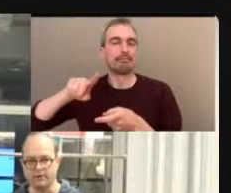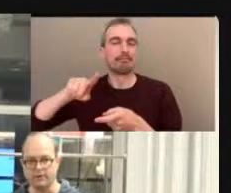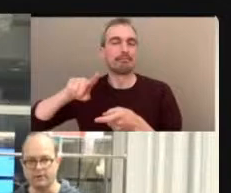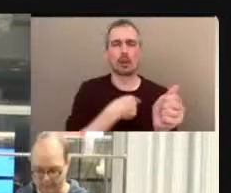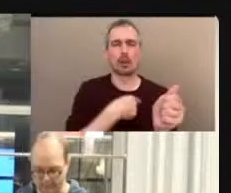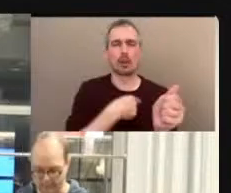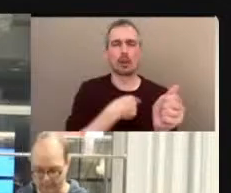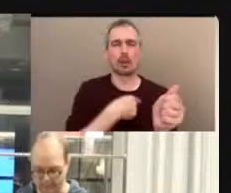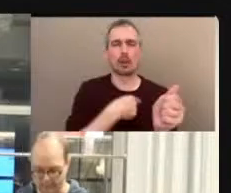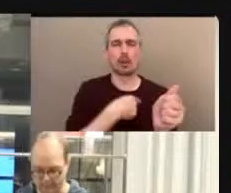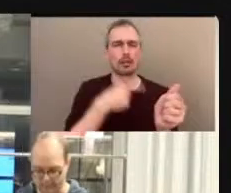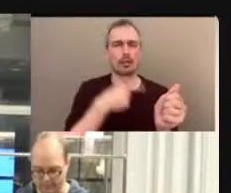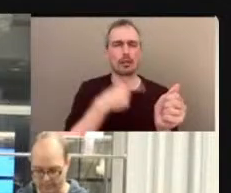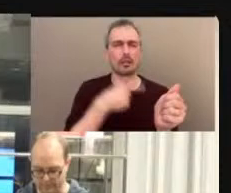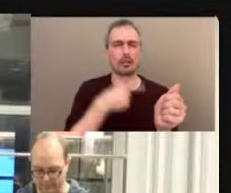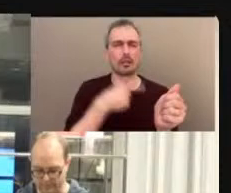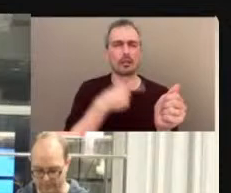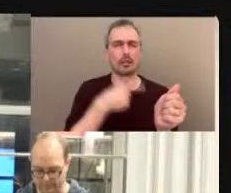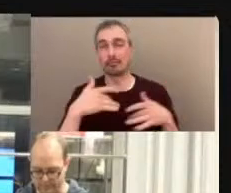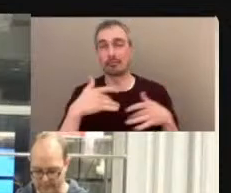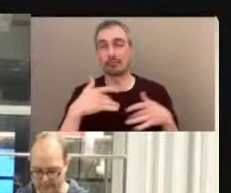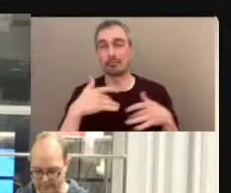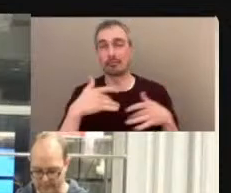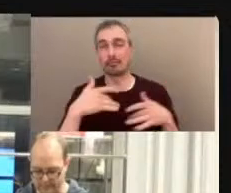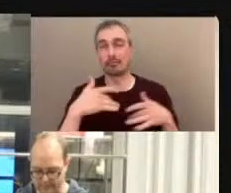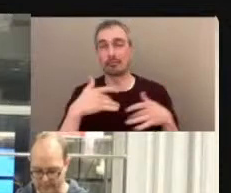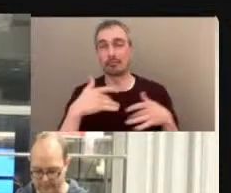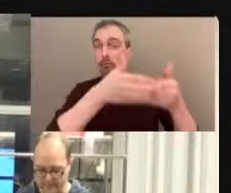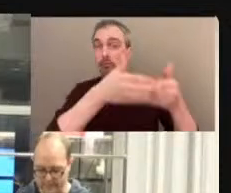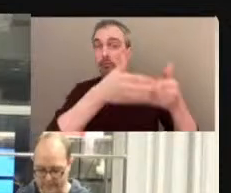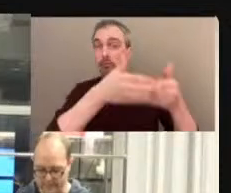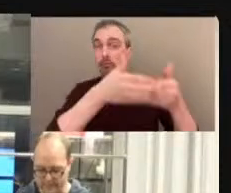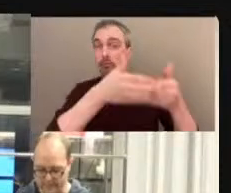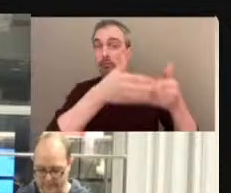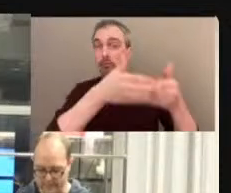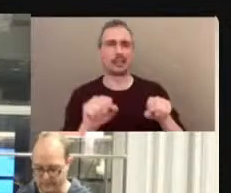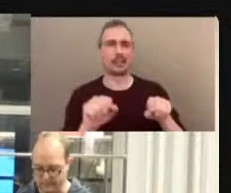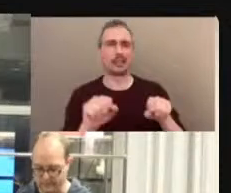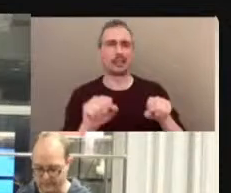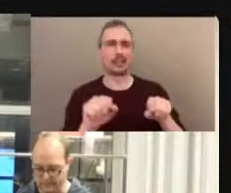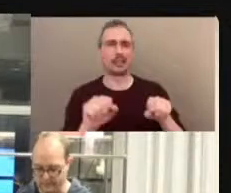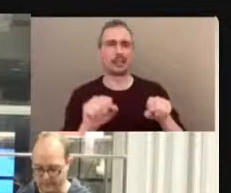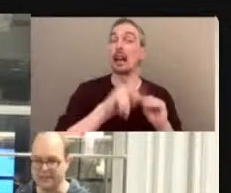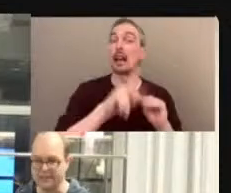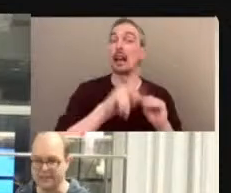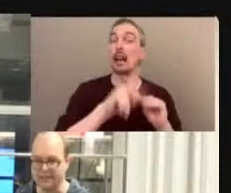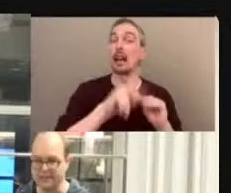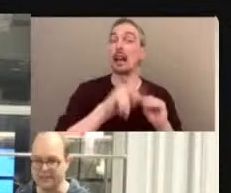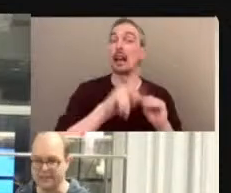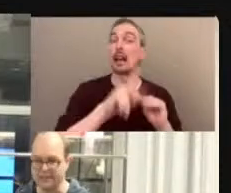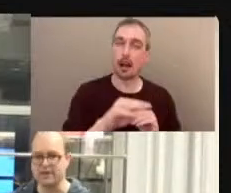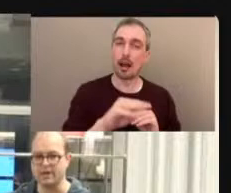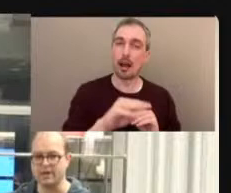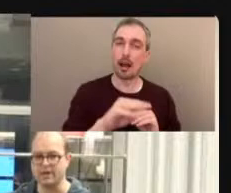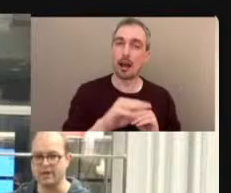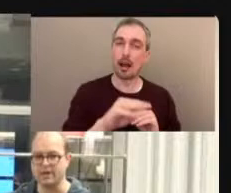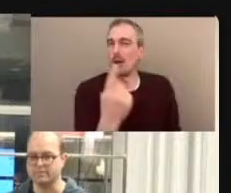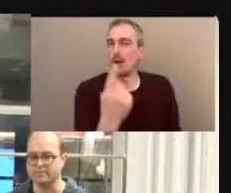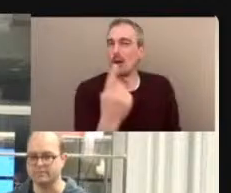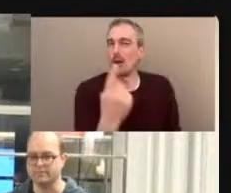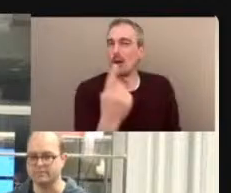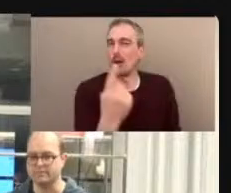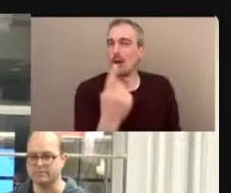Thank you, everyone, for joining us tonight for our live description of the A11Y Meetup in NYC. We